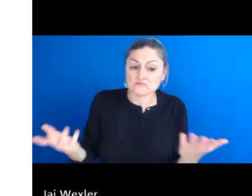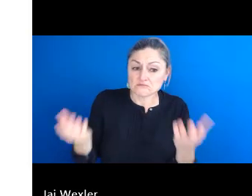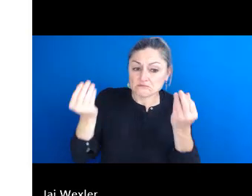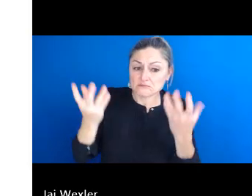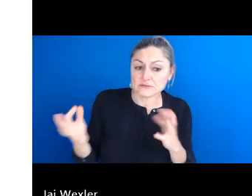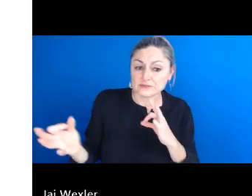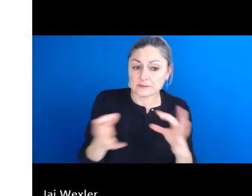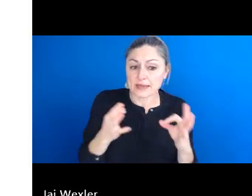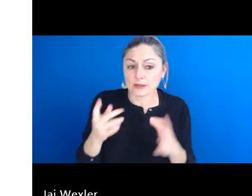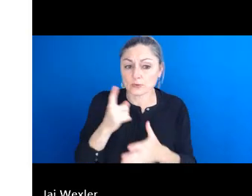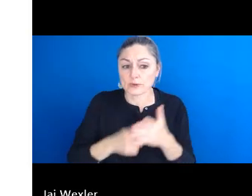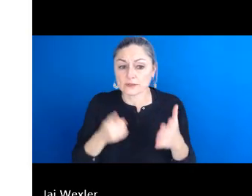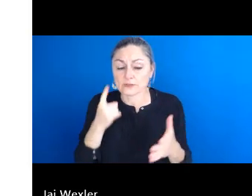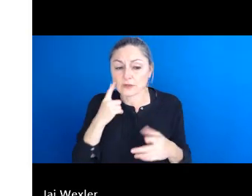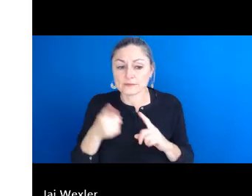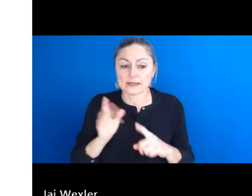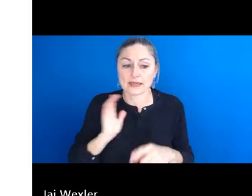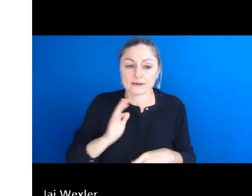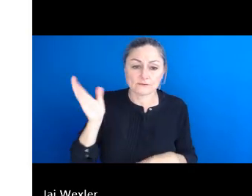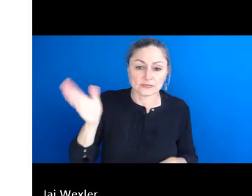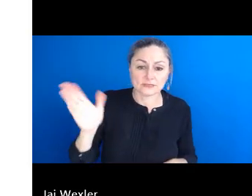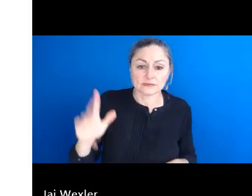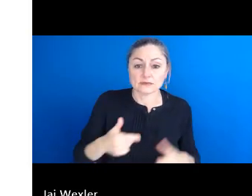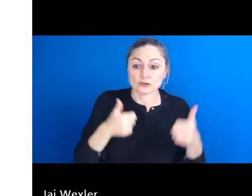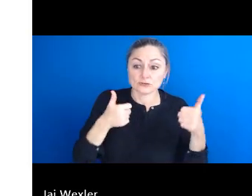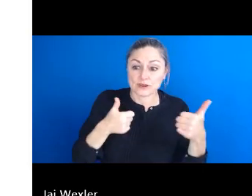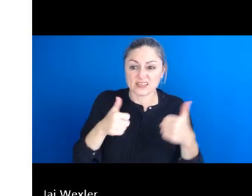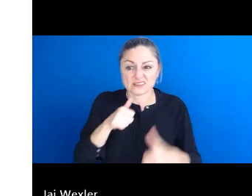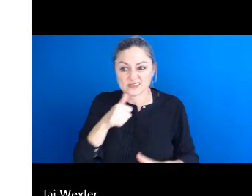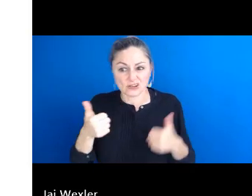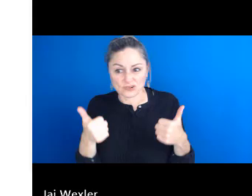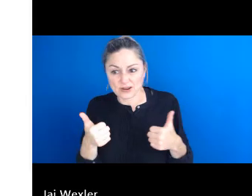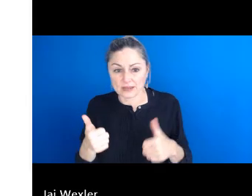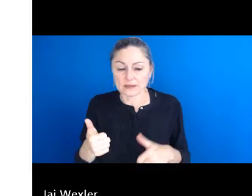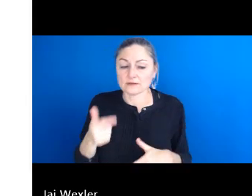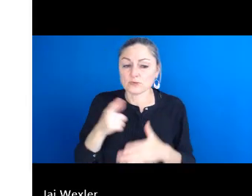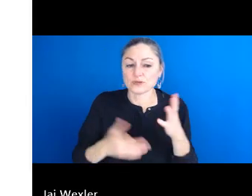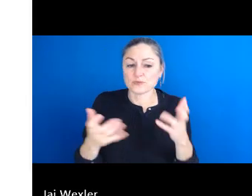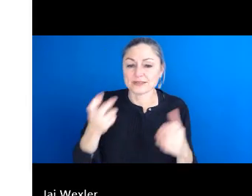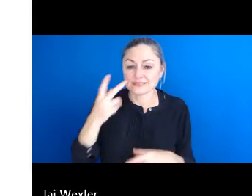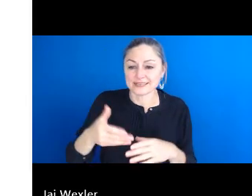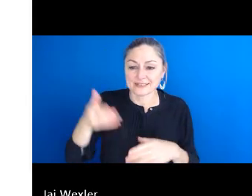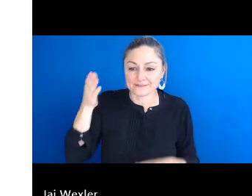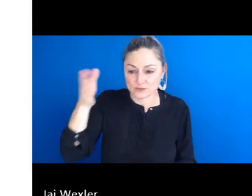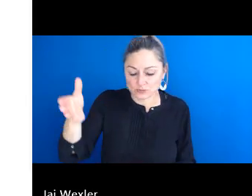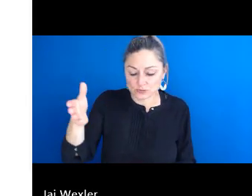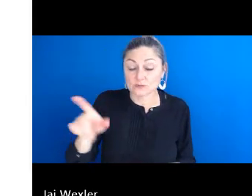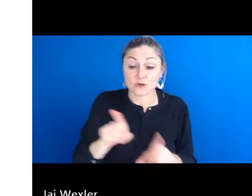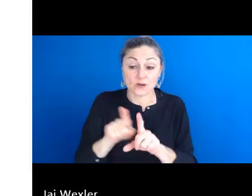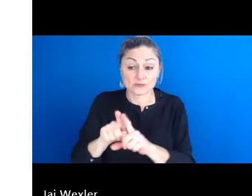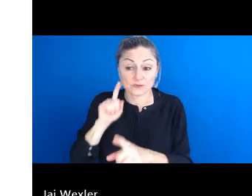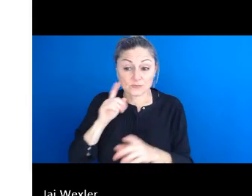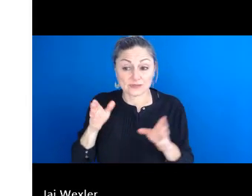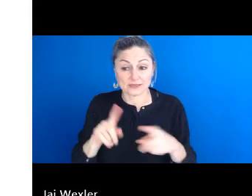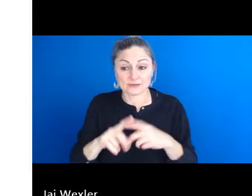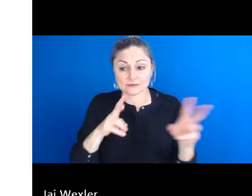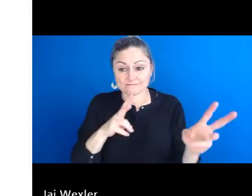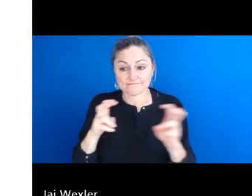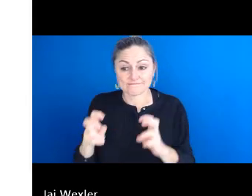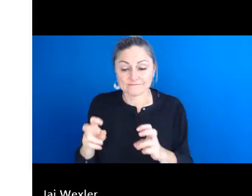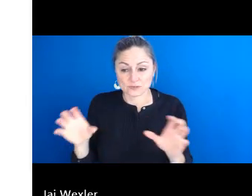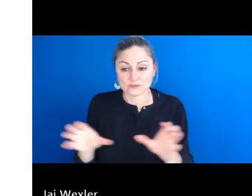this presentation, what was great, what was not so great, what you'd want to see in the future. And it will also allow you to download a certificate for